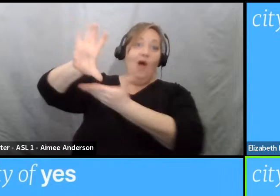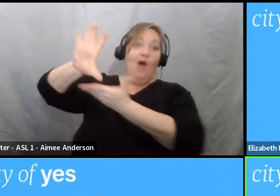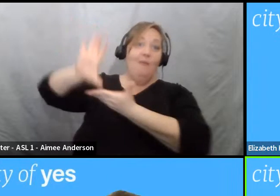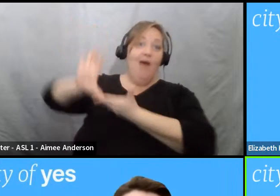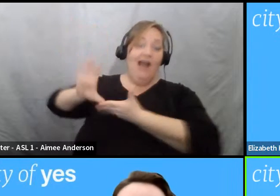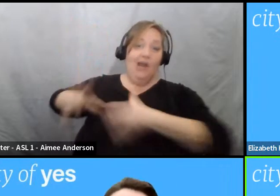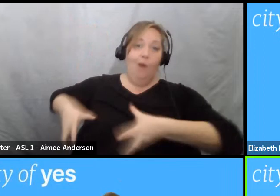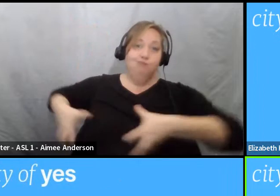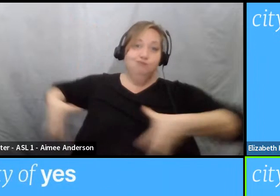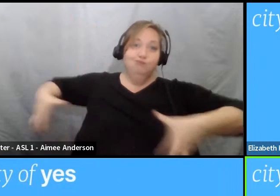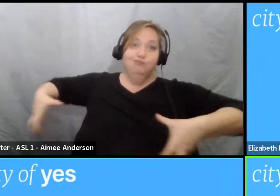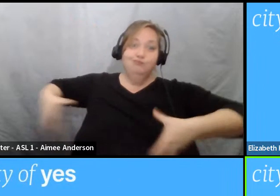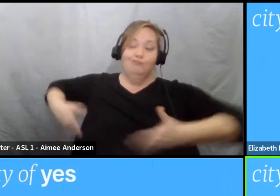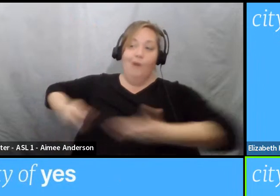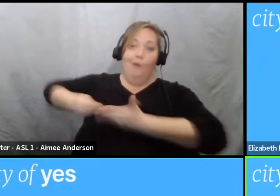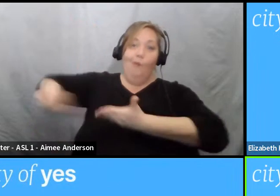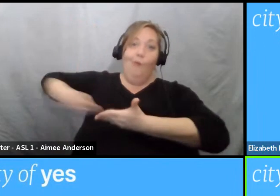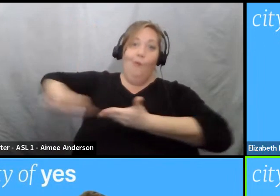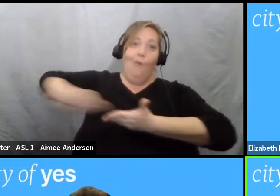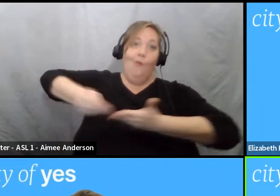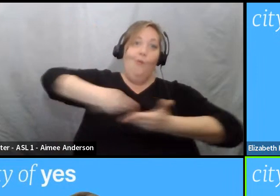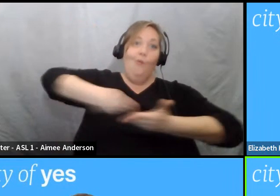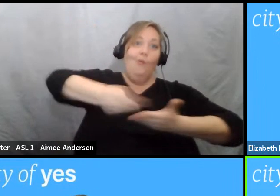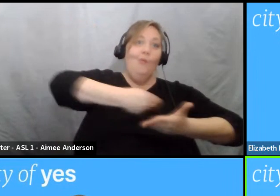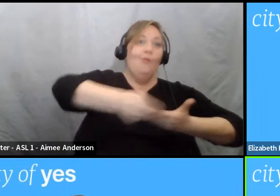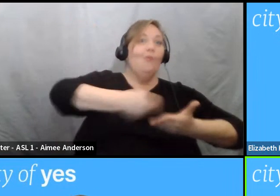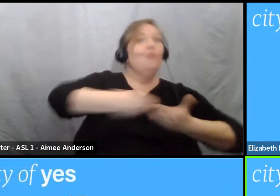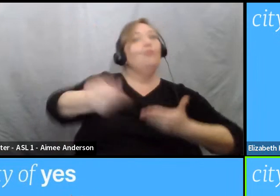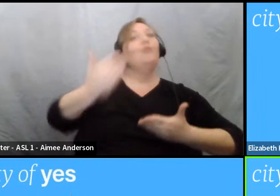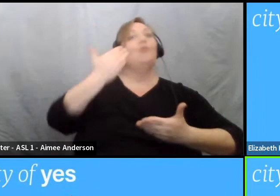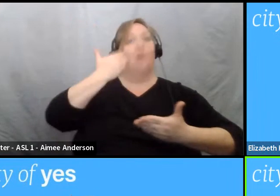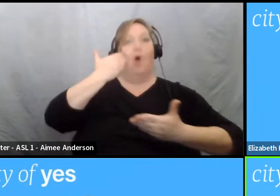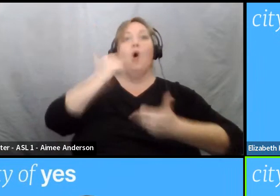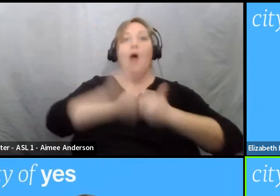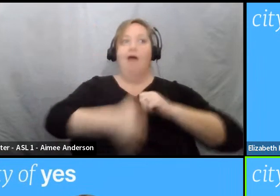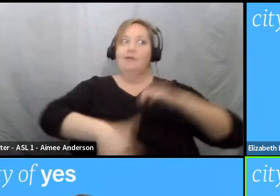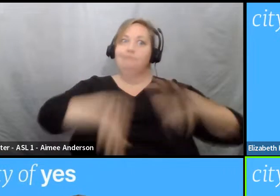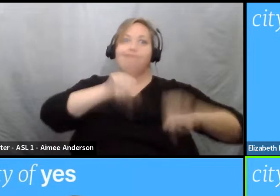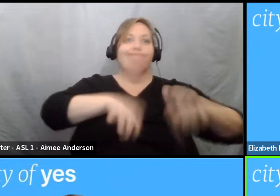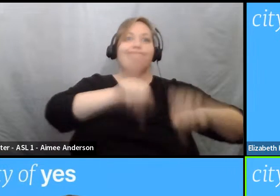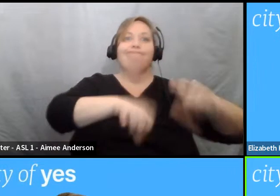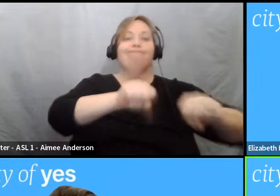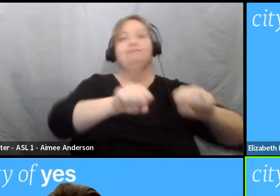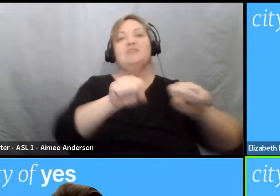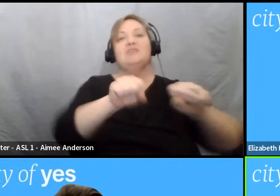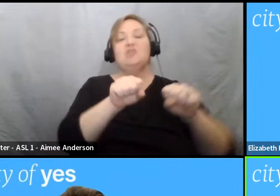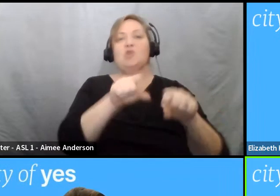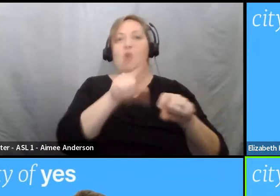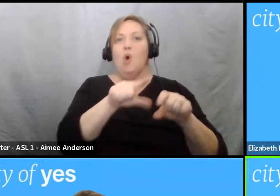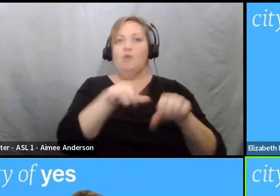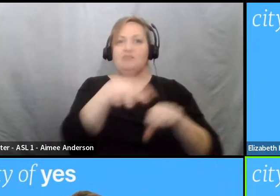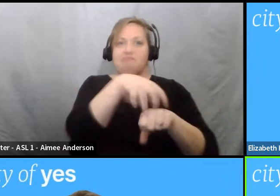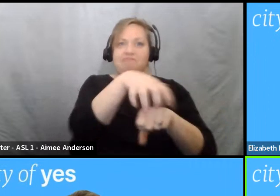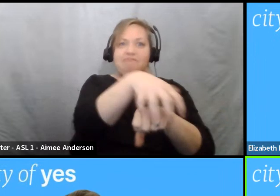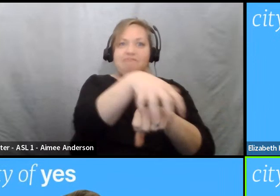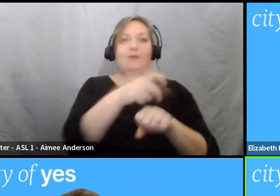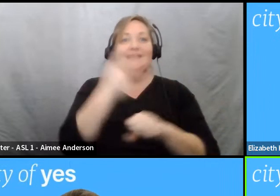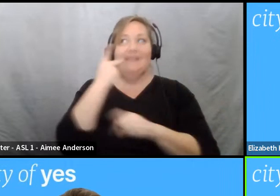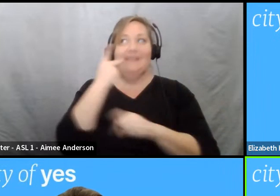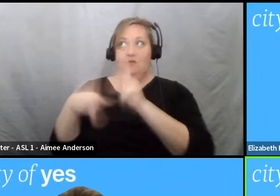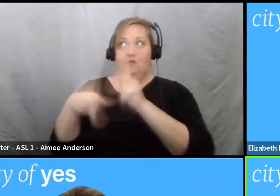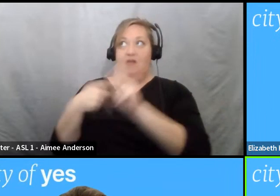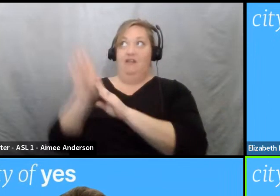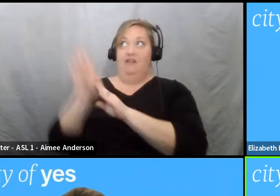have been around the block a few times. And we're seeing those types of developers, the big